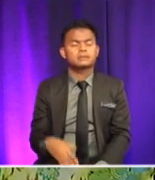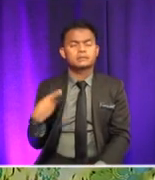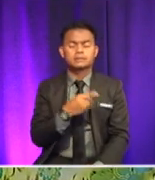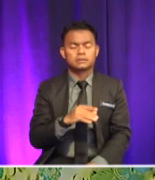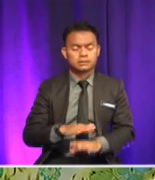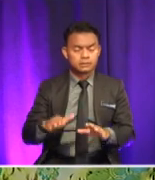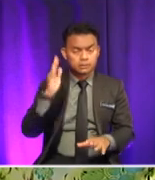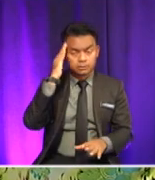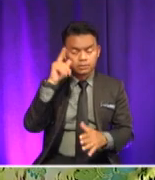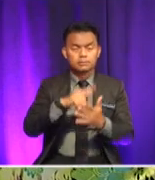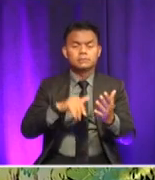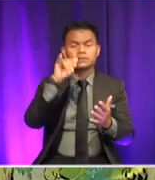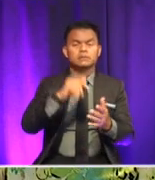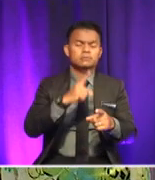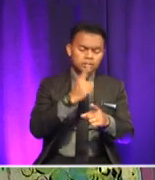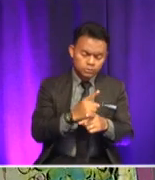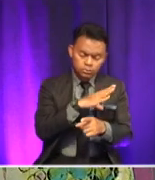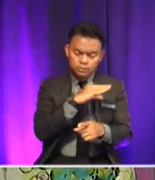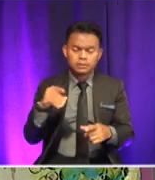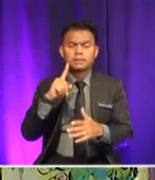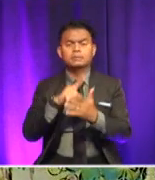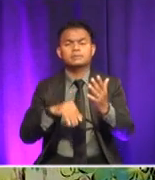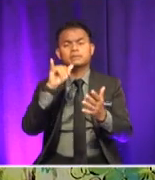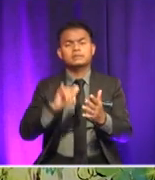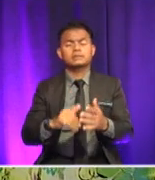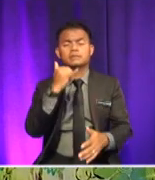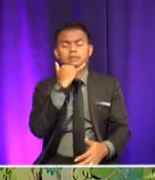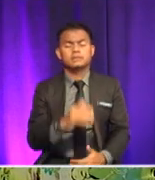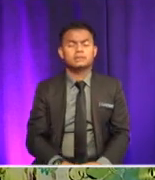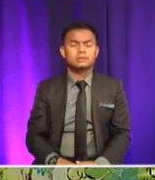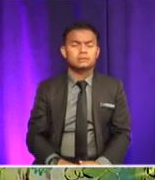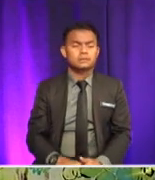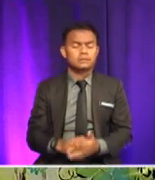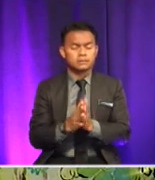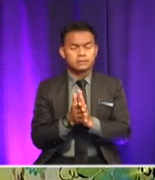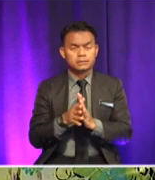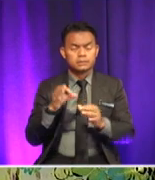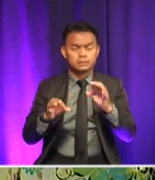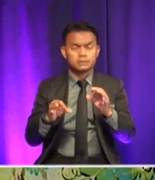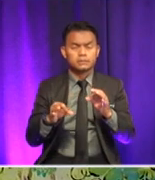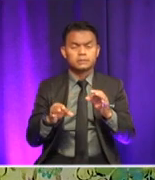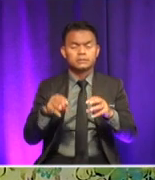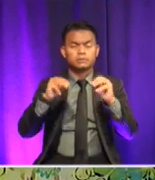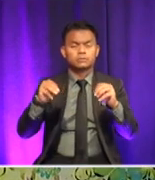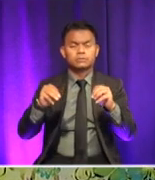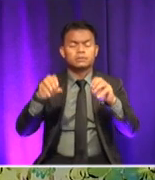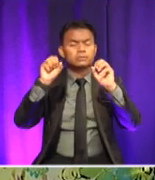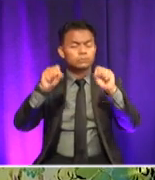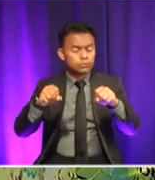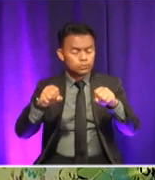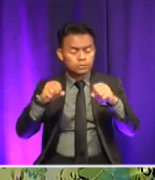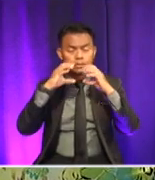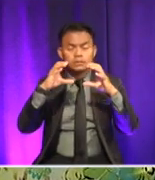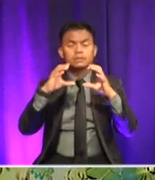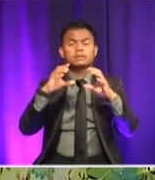what is up and what is down. So when students are able to explain that situation, that is where your marks will